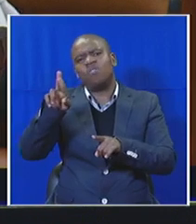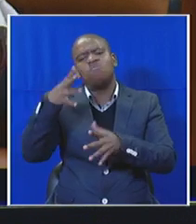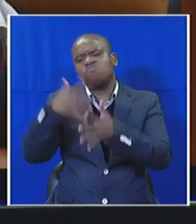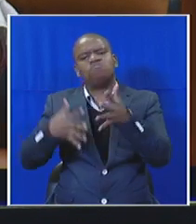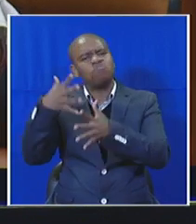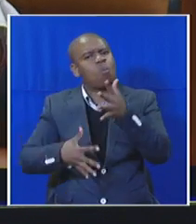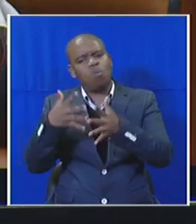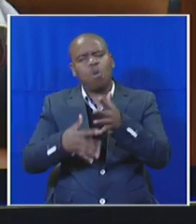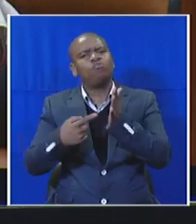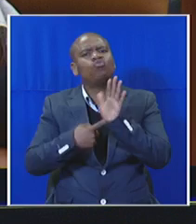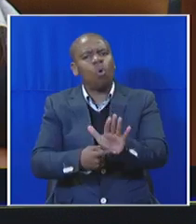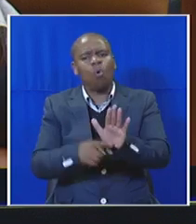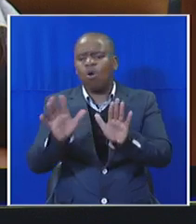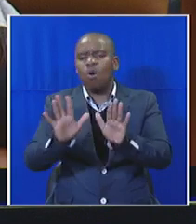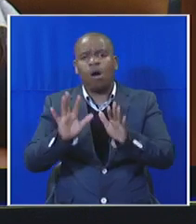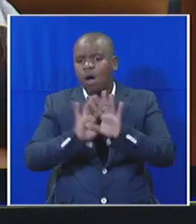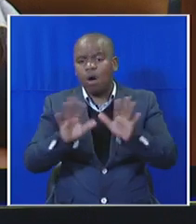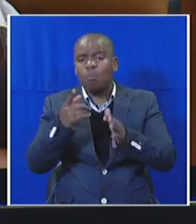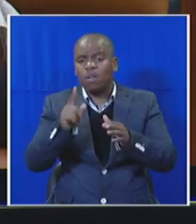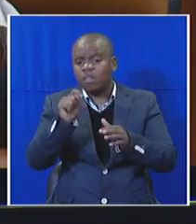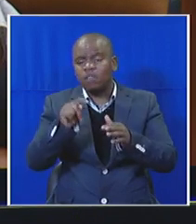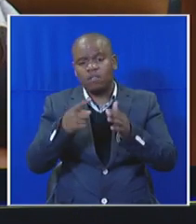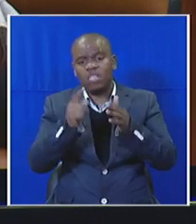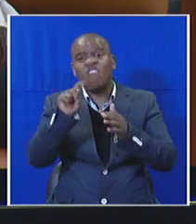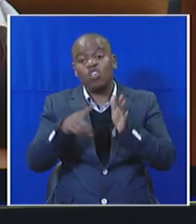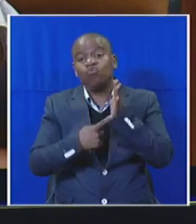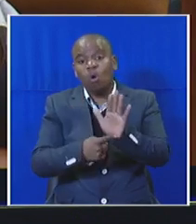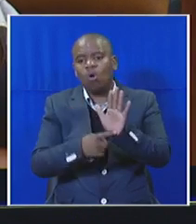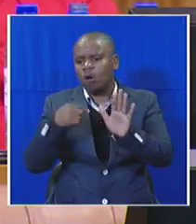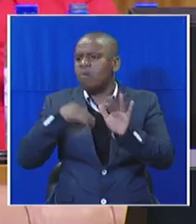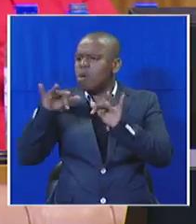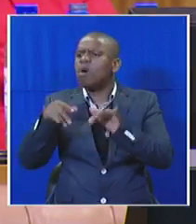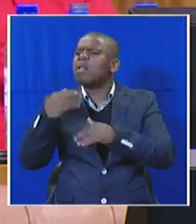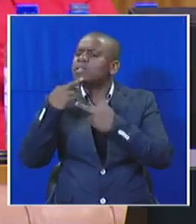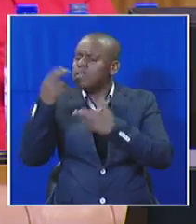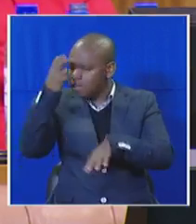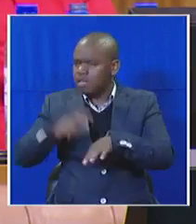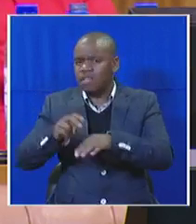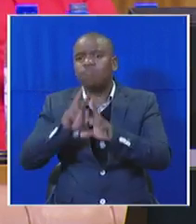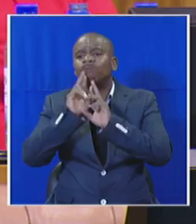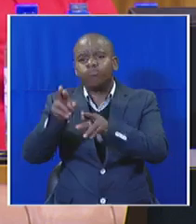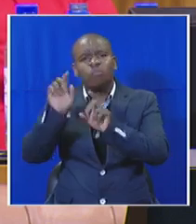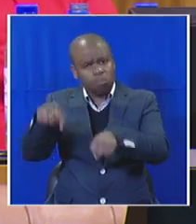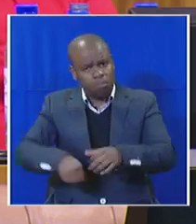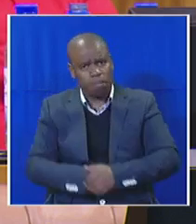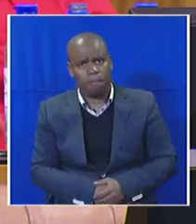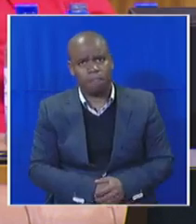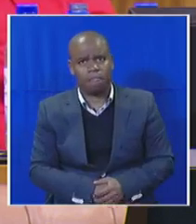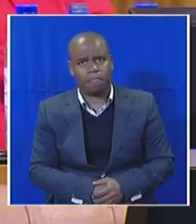us. He comes to laugh at questions in Parliament. Honorable The Dlozi. people of South Africa want answers. Honorable Dlozi.